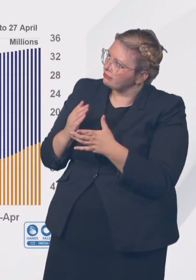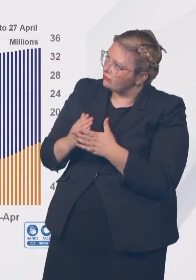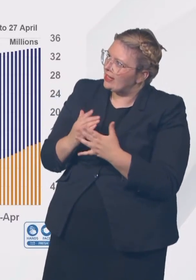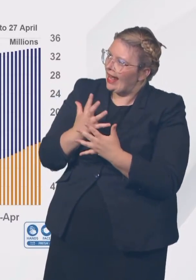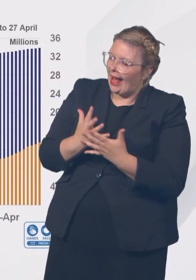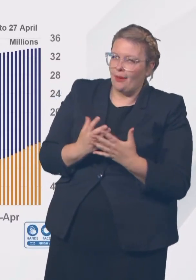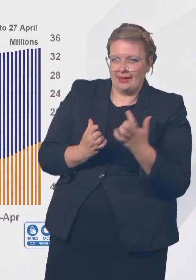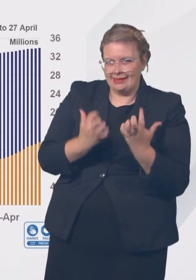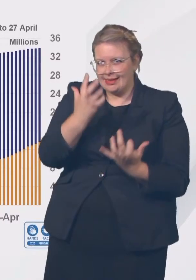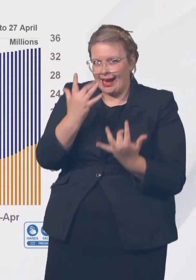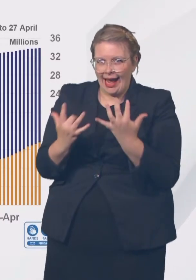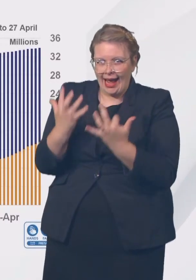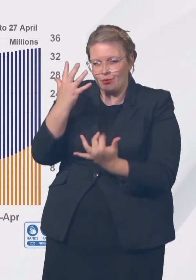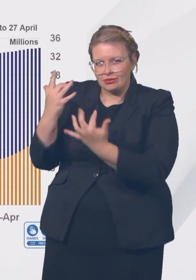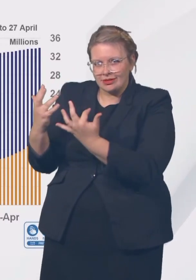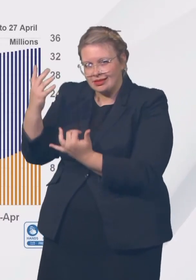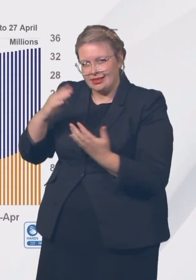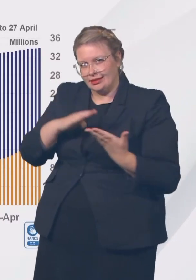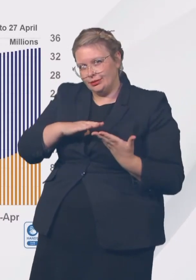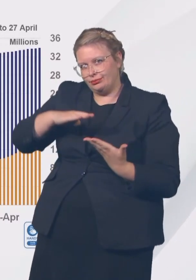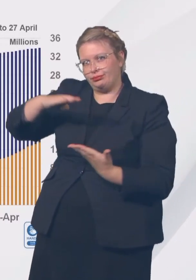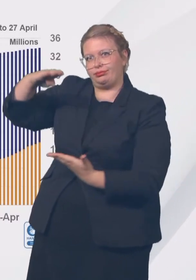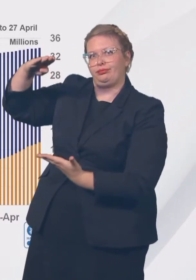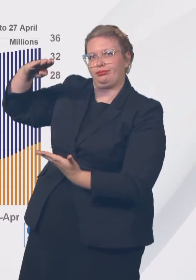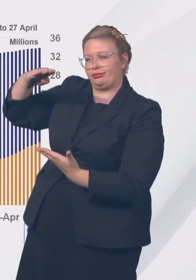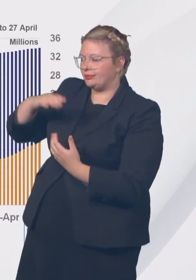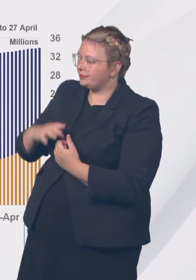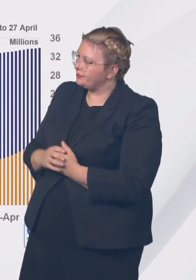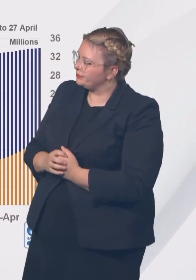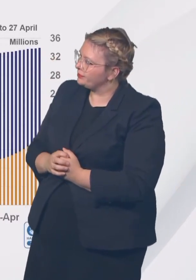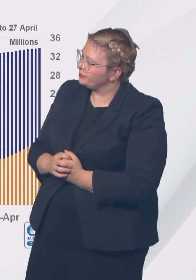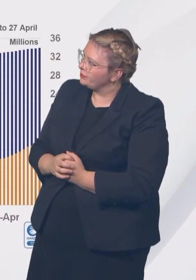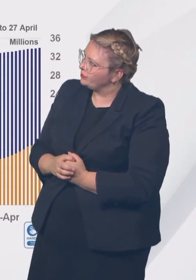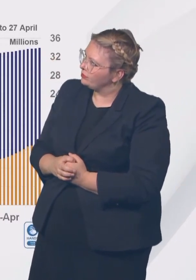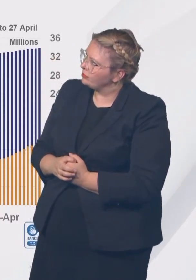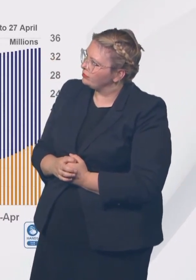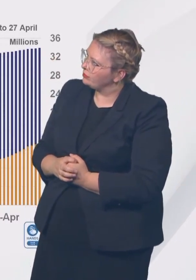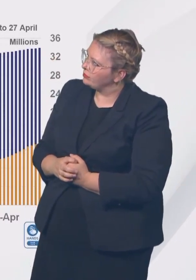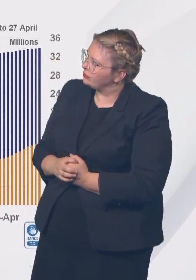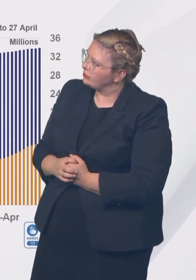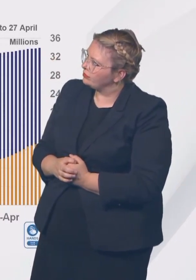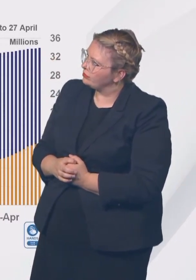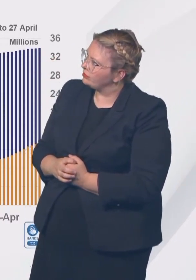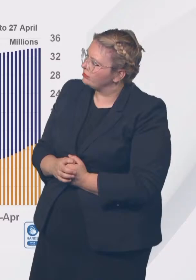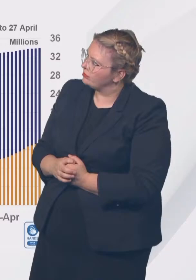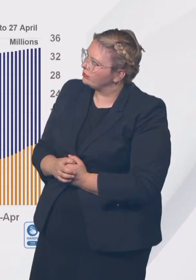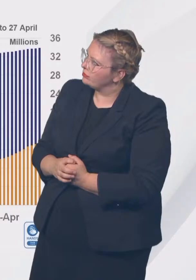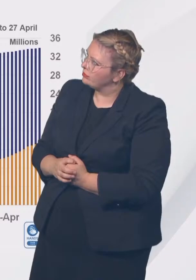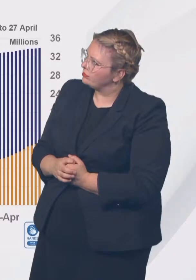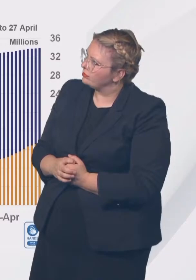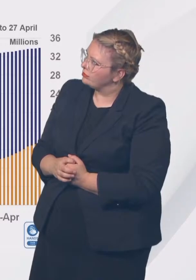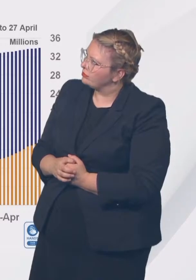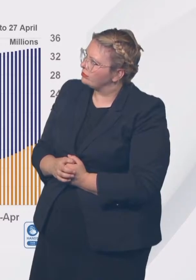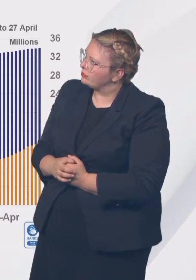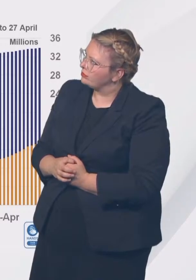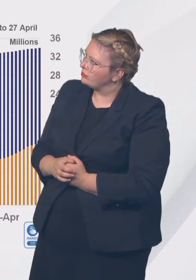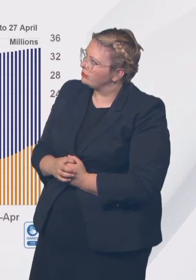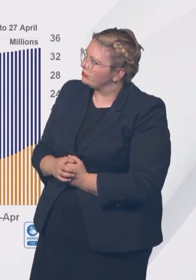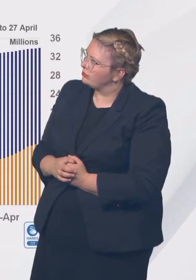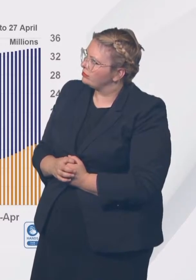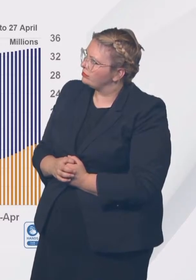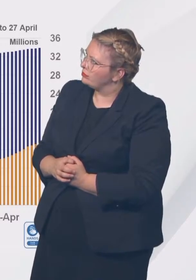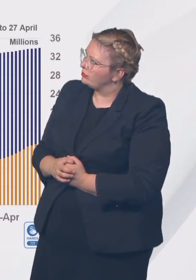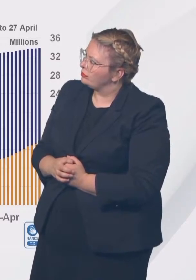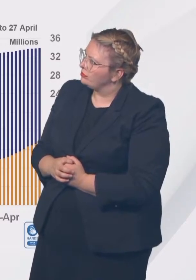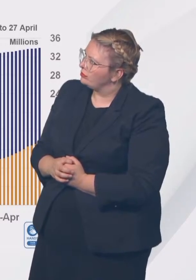representation of the movie that you saw just a while ago. But importantly, I want to draw your attention